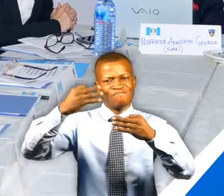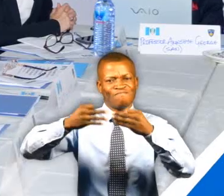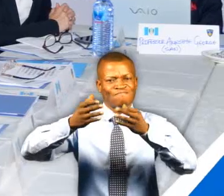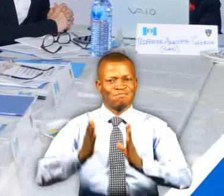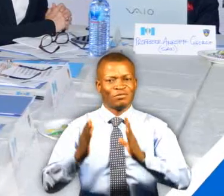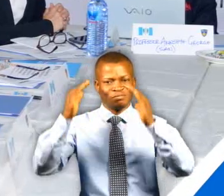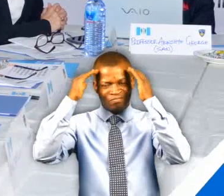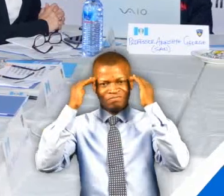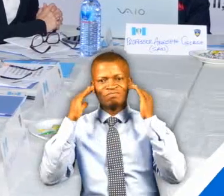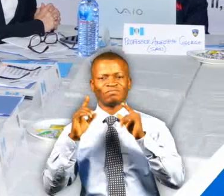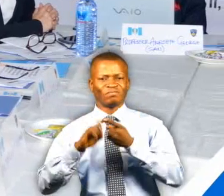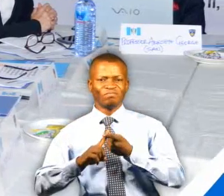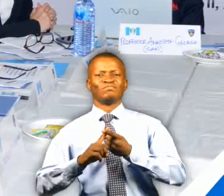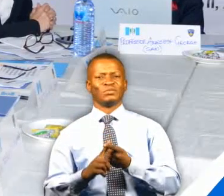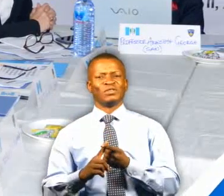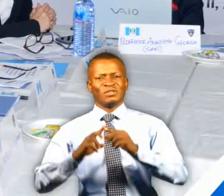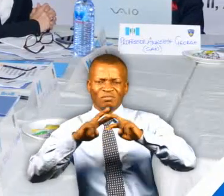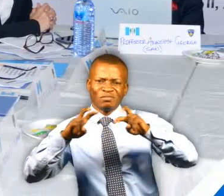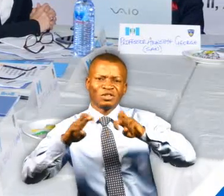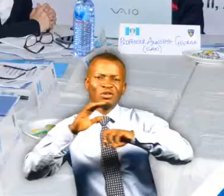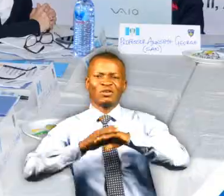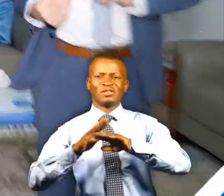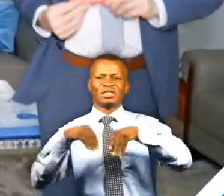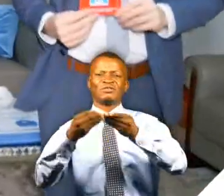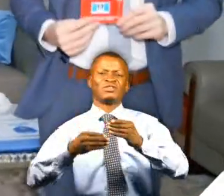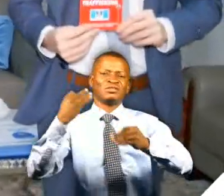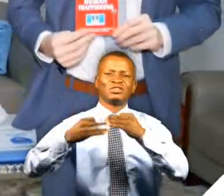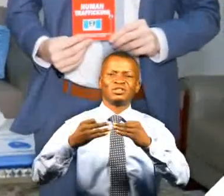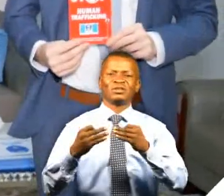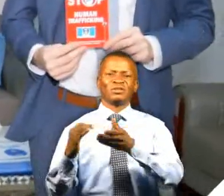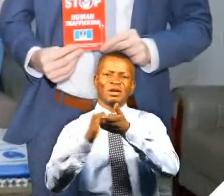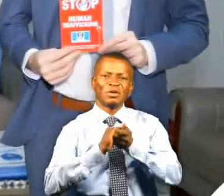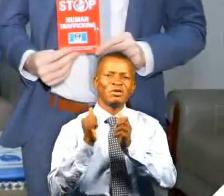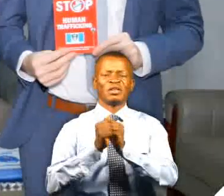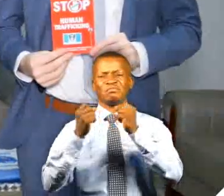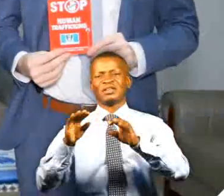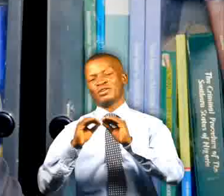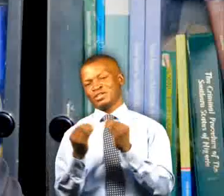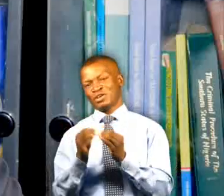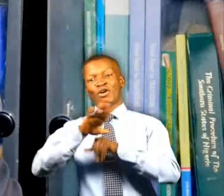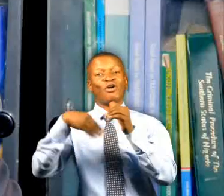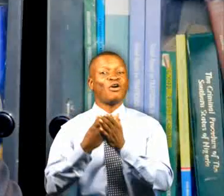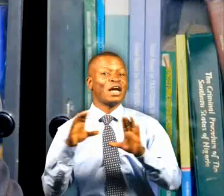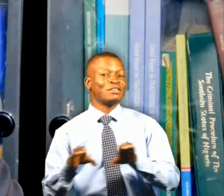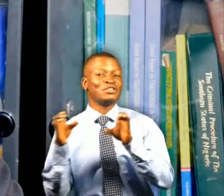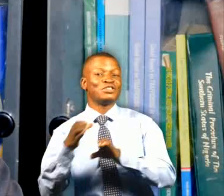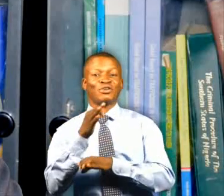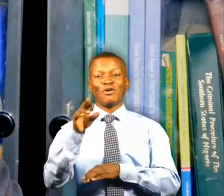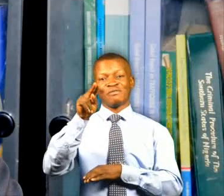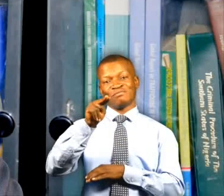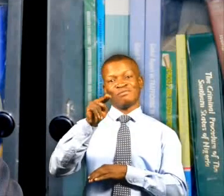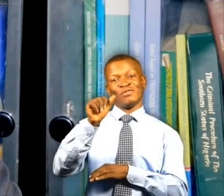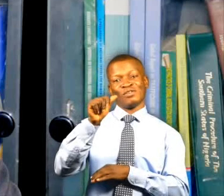for judges to keep abreast with emerging trends in human trafficking and also collaborates with many organizations. All the activities